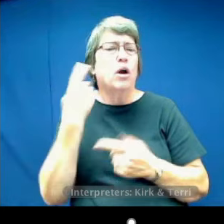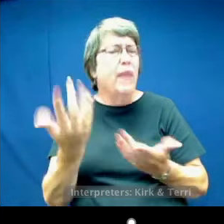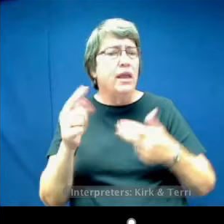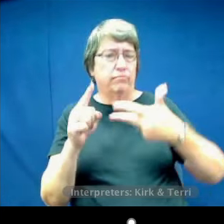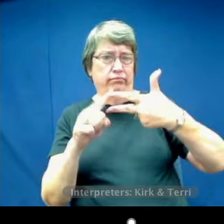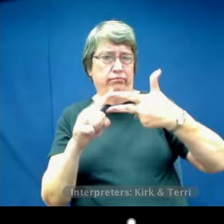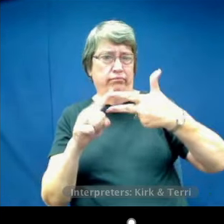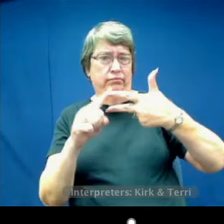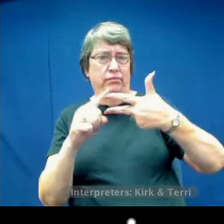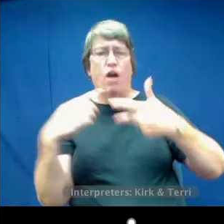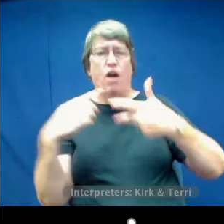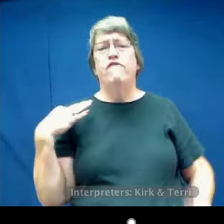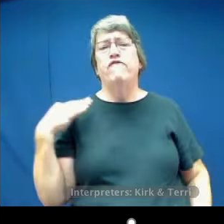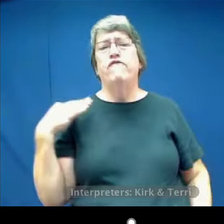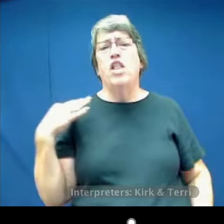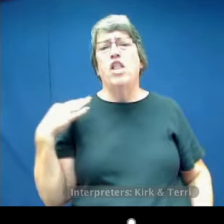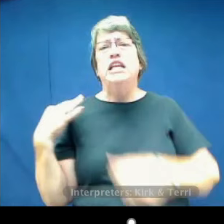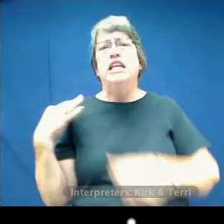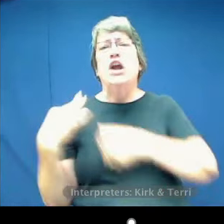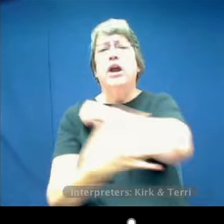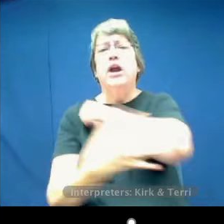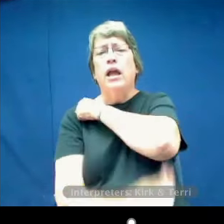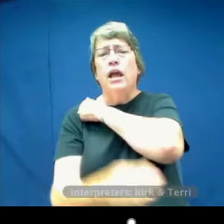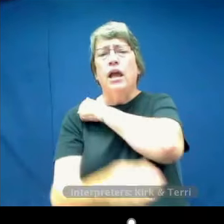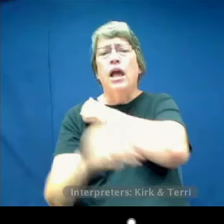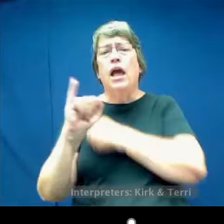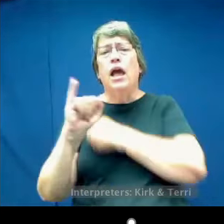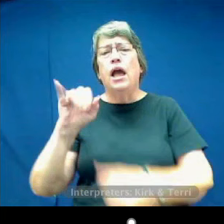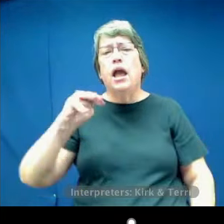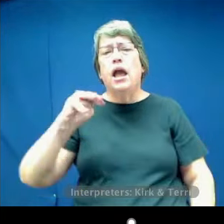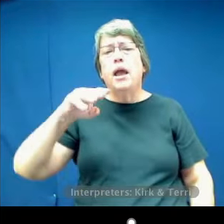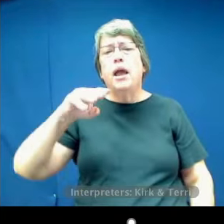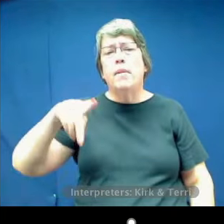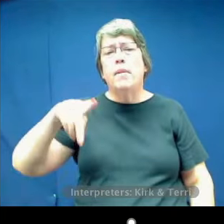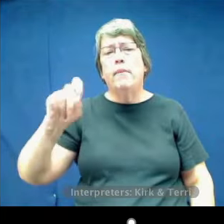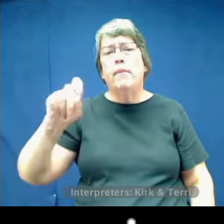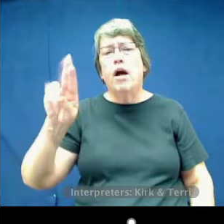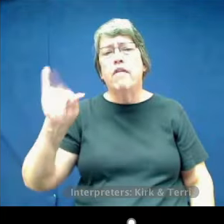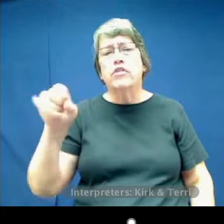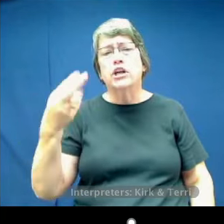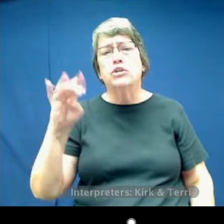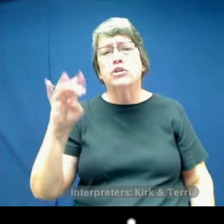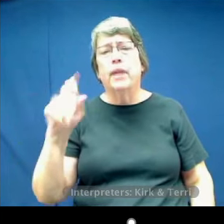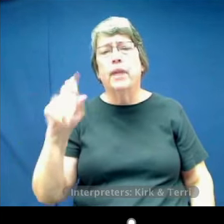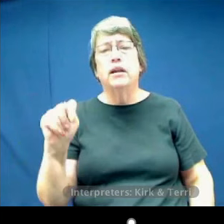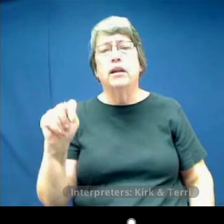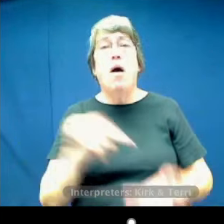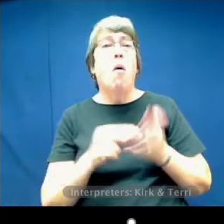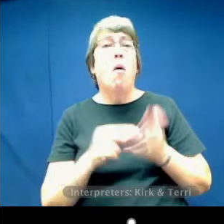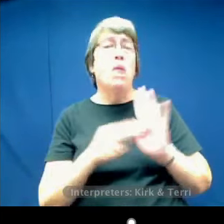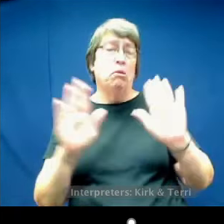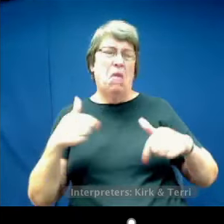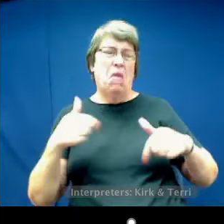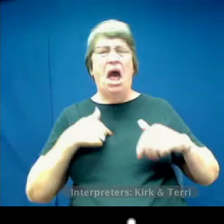when a person can work, but they choose for their own reasons not to work.